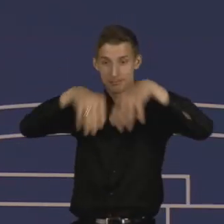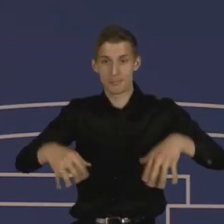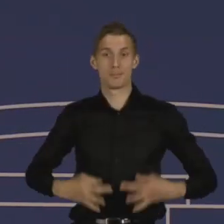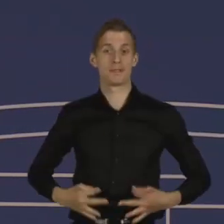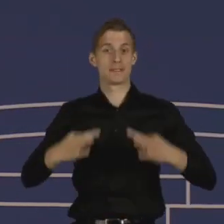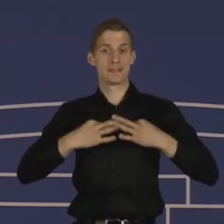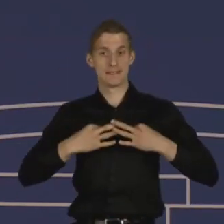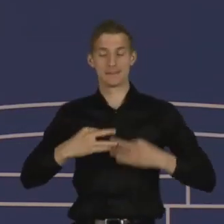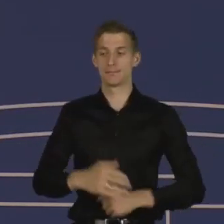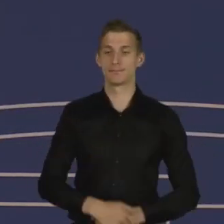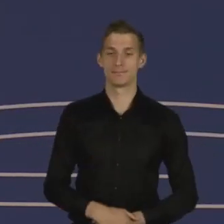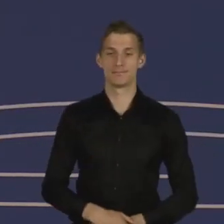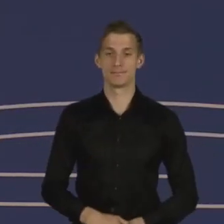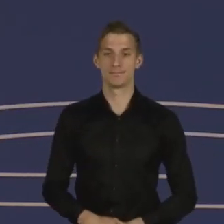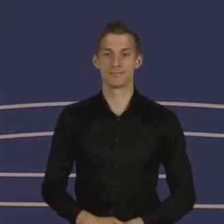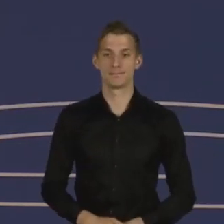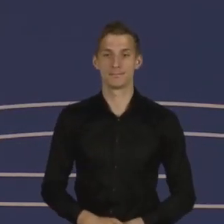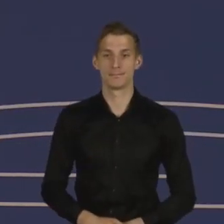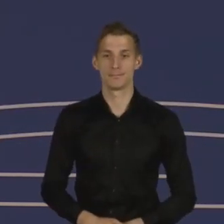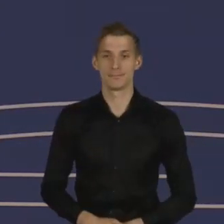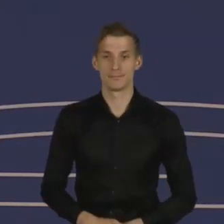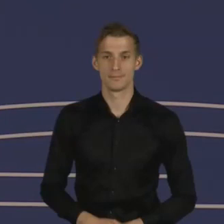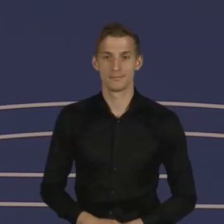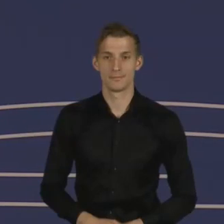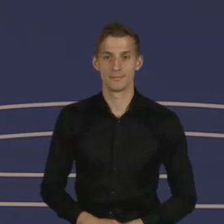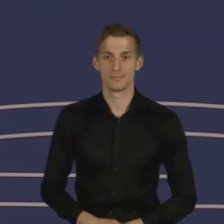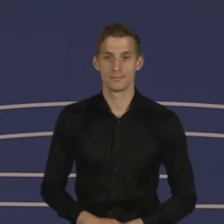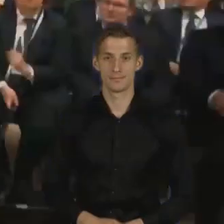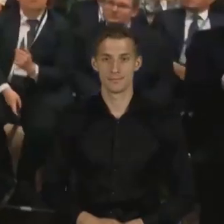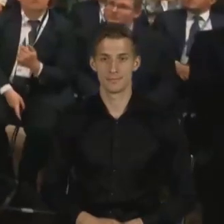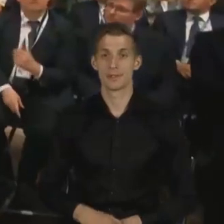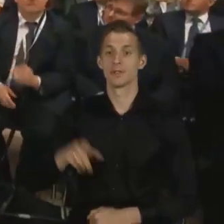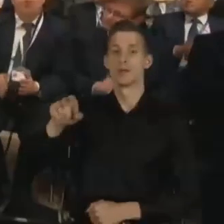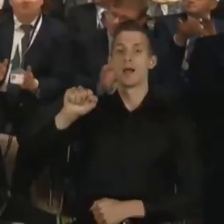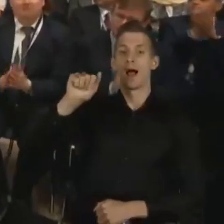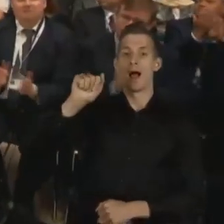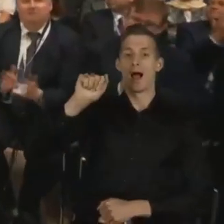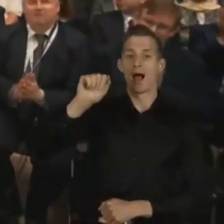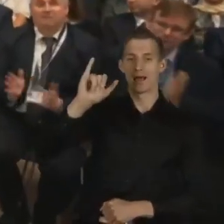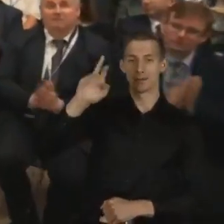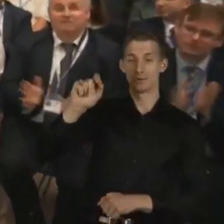Ms. Maimuna Mohammad Sharif, Under Secretary General and UN Habitat Executive Director,